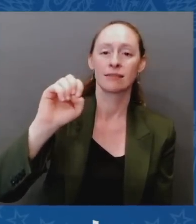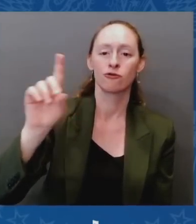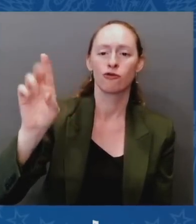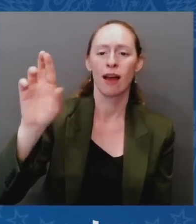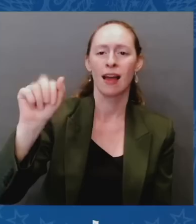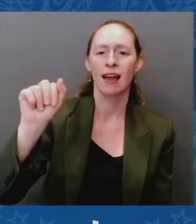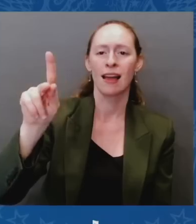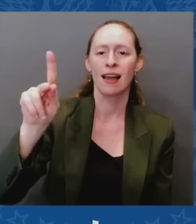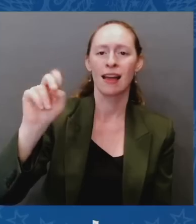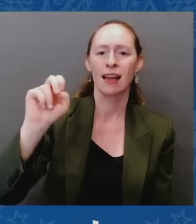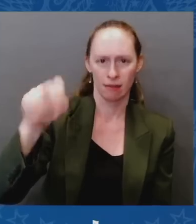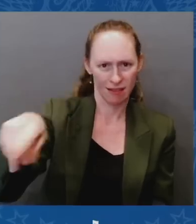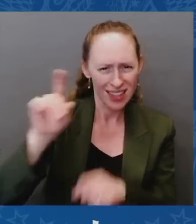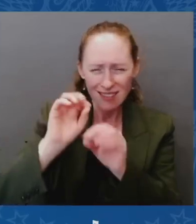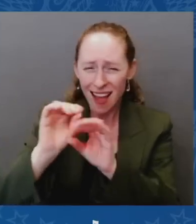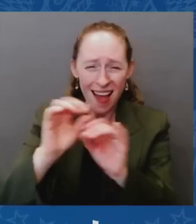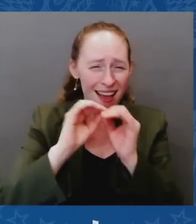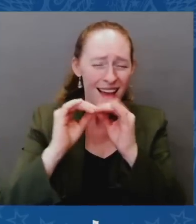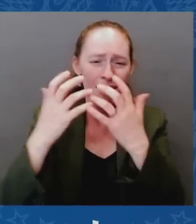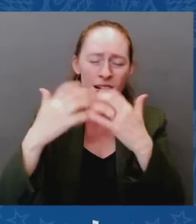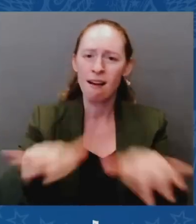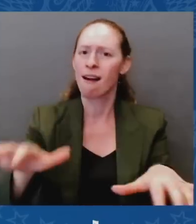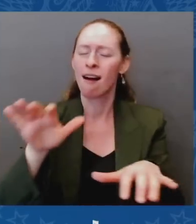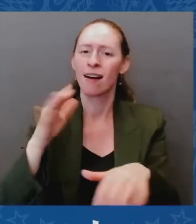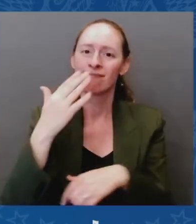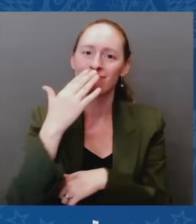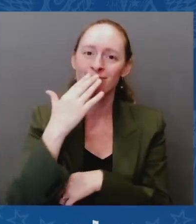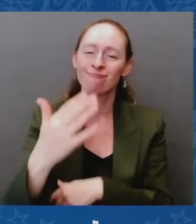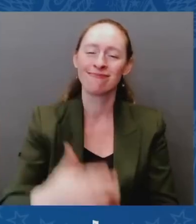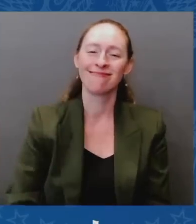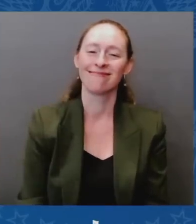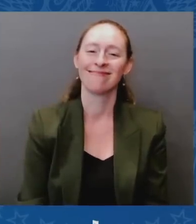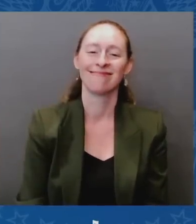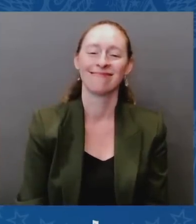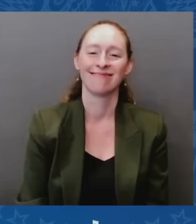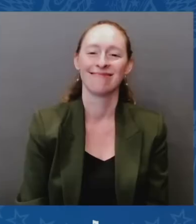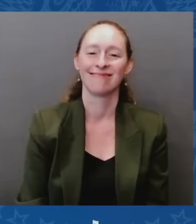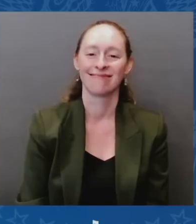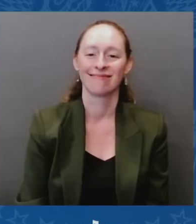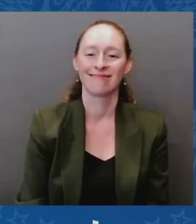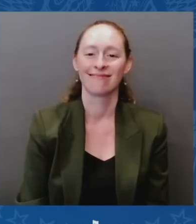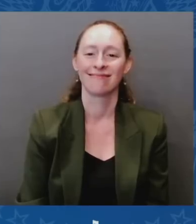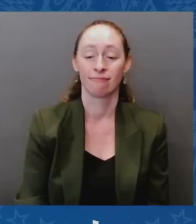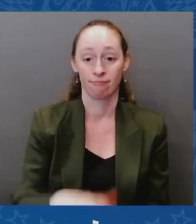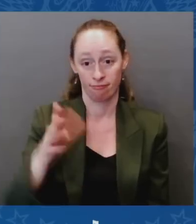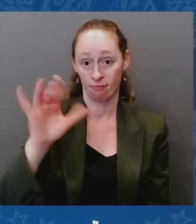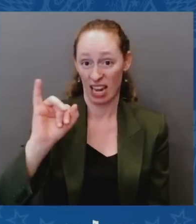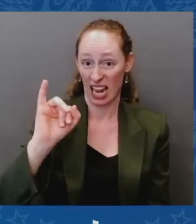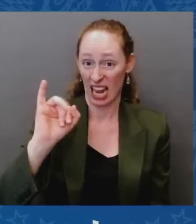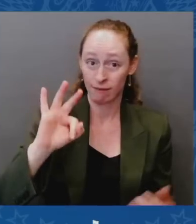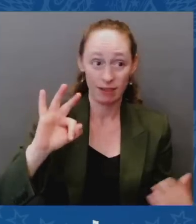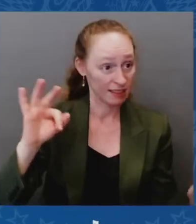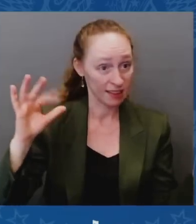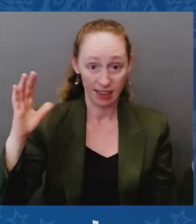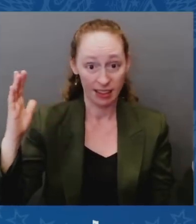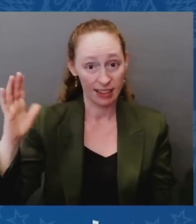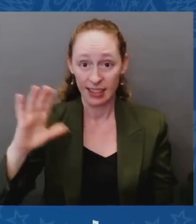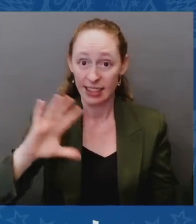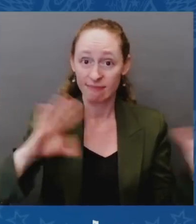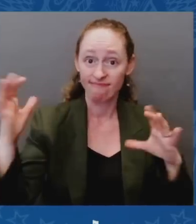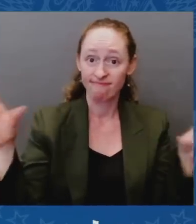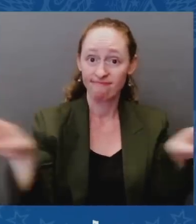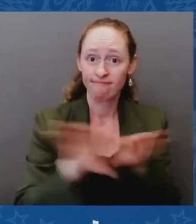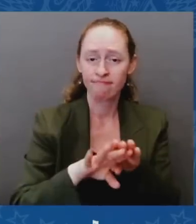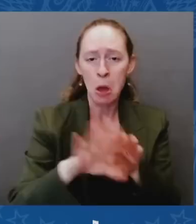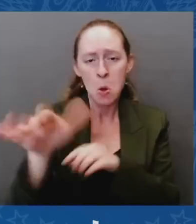significant damage that any shutdown would have brought. Our nation's rail system is the backbone of our supply chain. Everything you rely